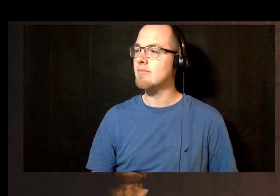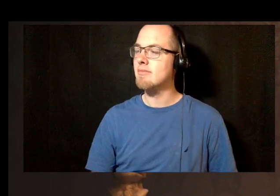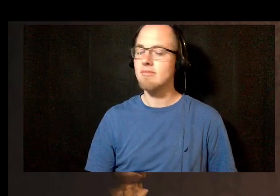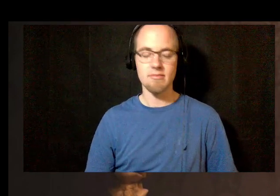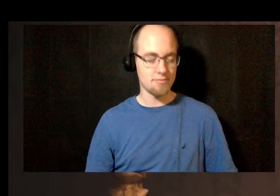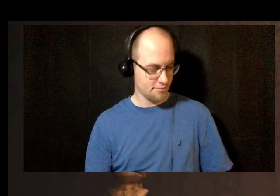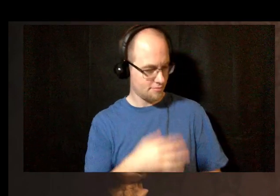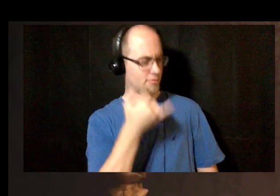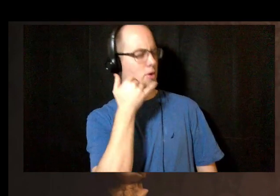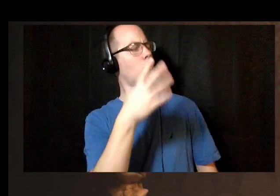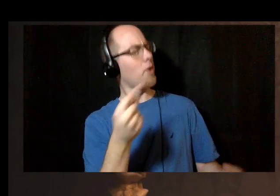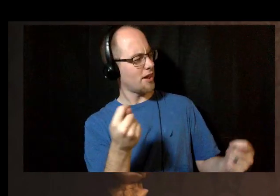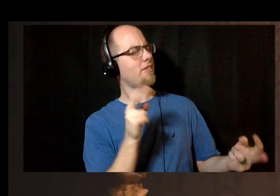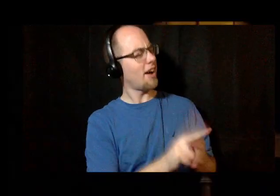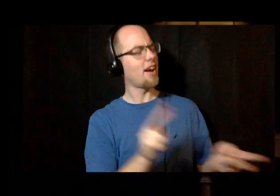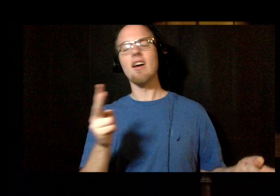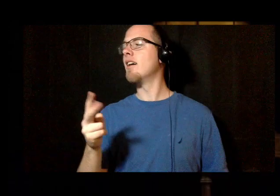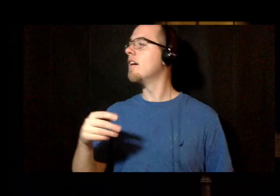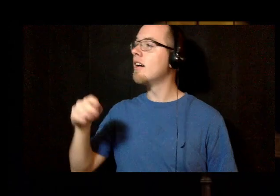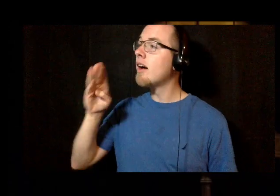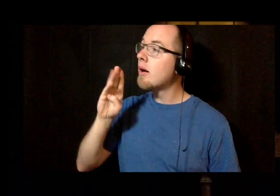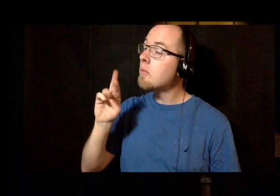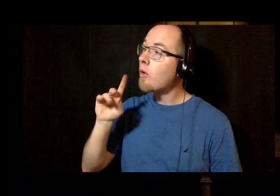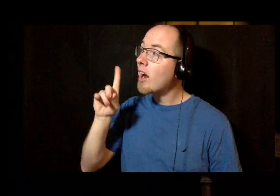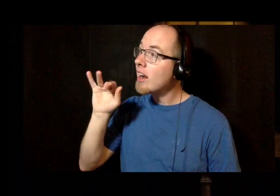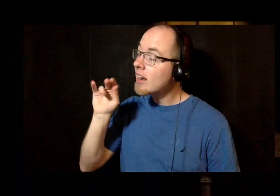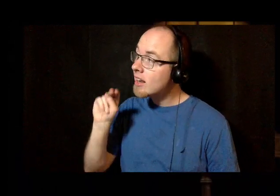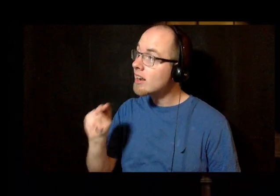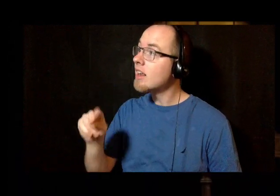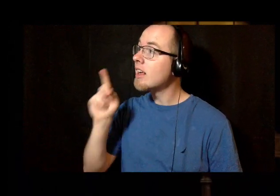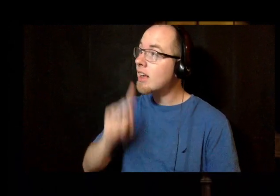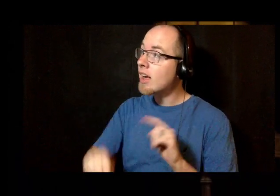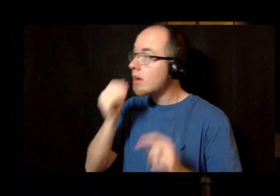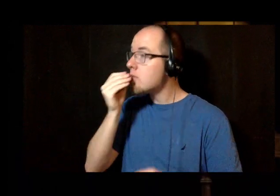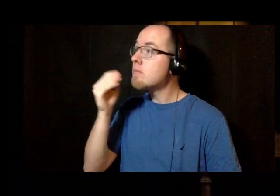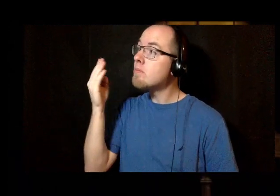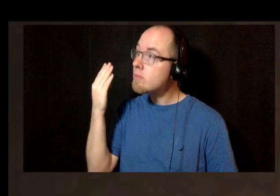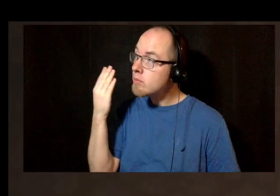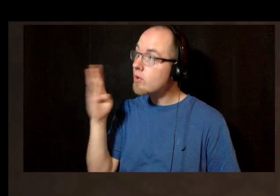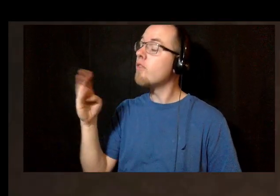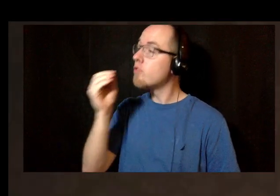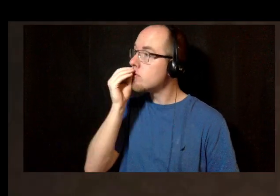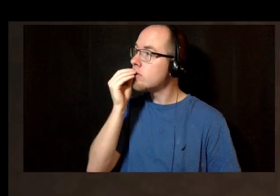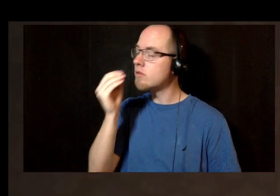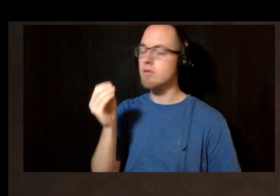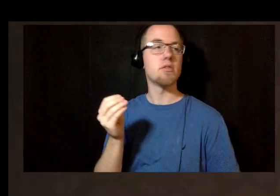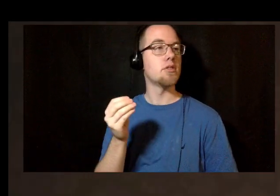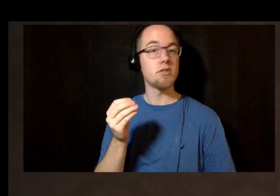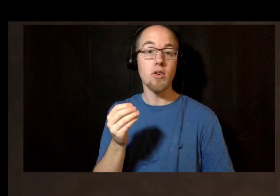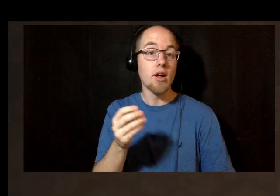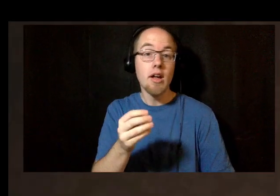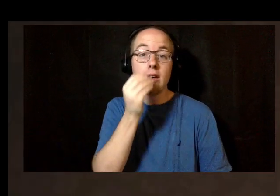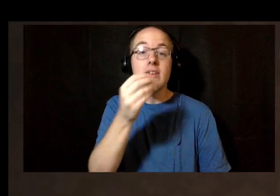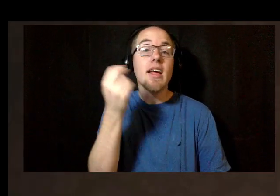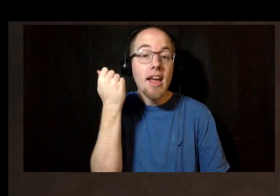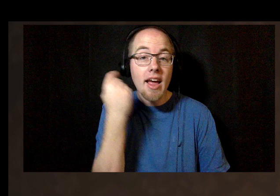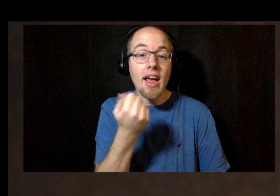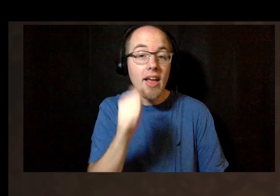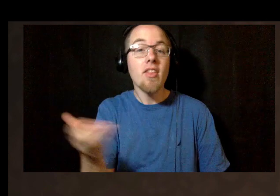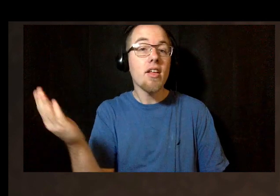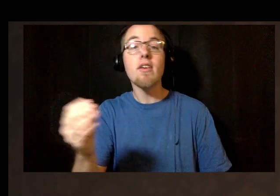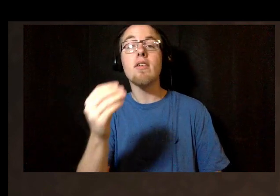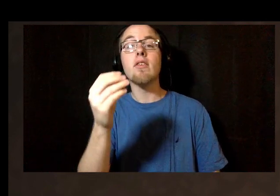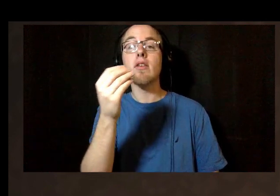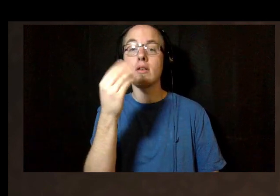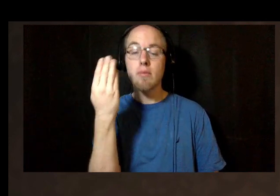What the fuck? Brayden can't eat blue foods. Apparently this kid, if he eats anything with a blue food preservative